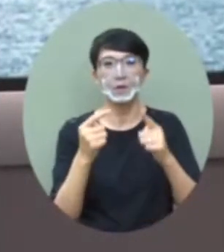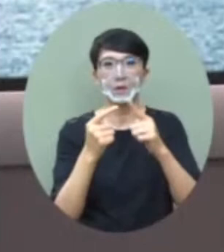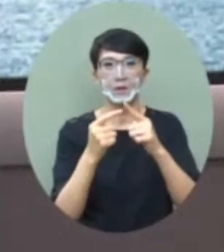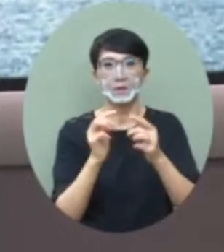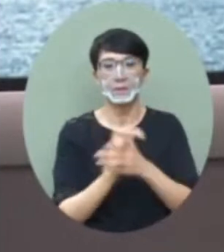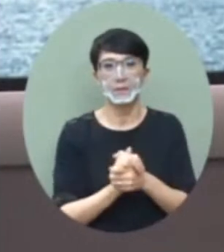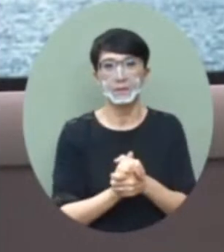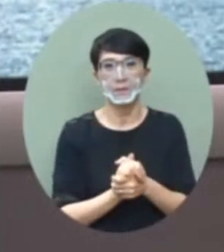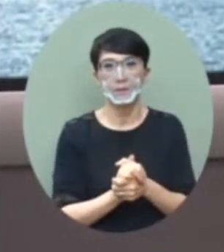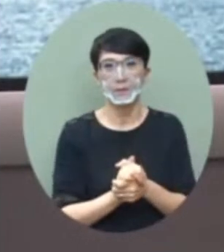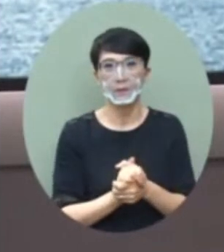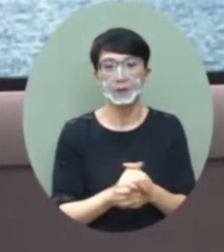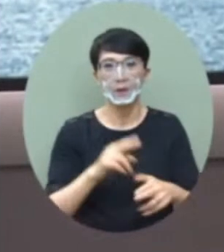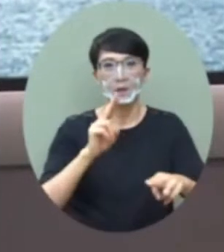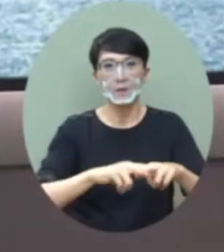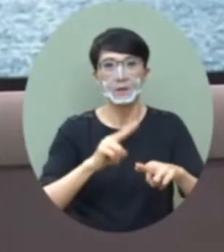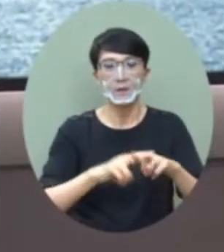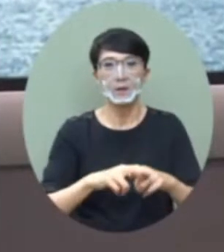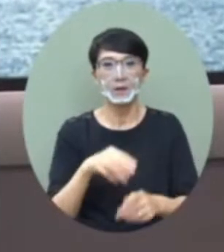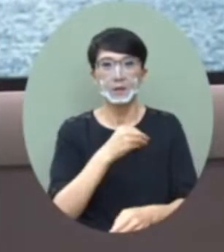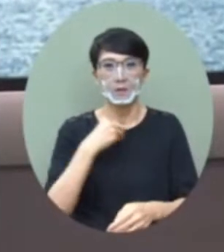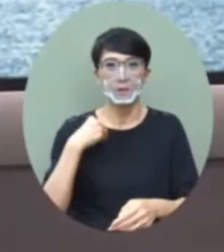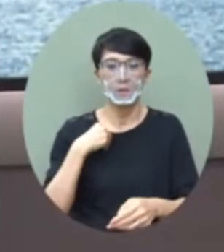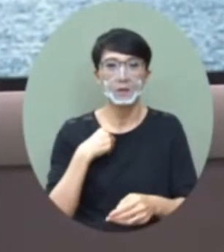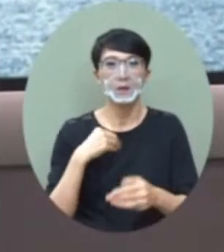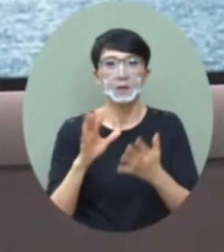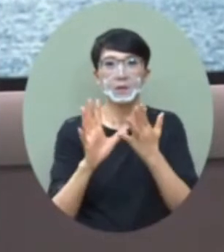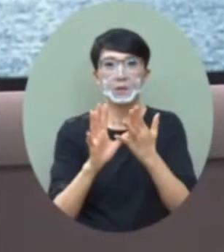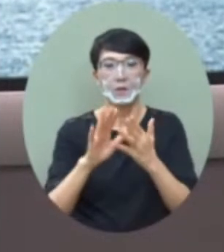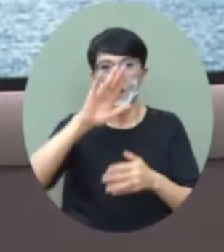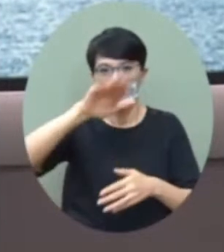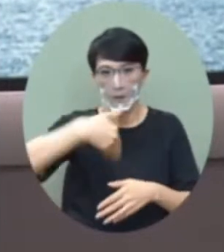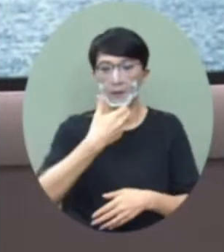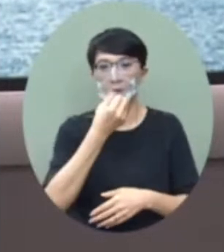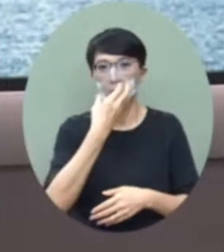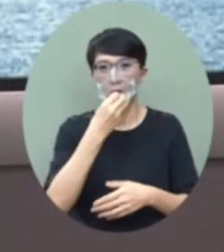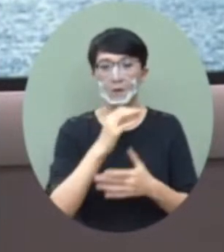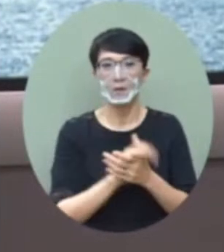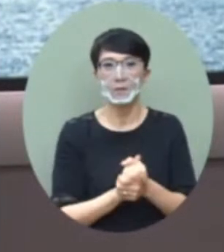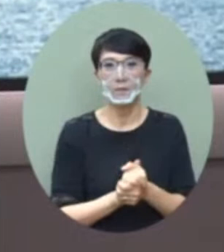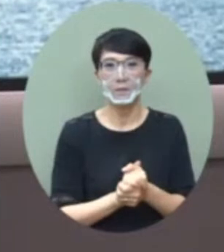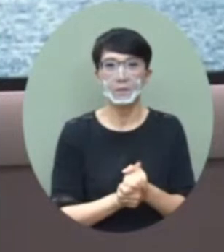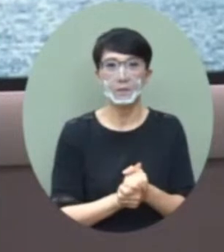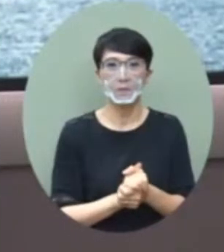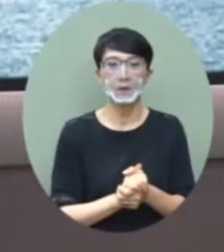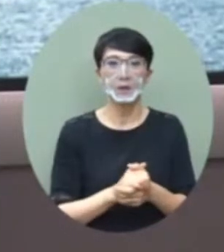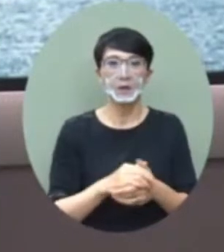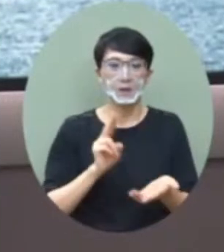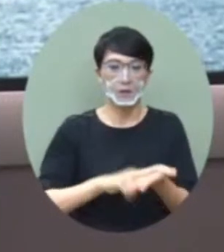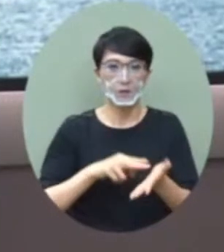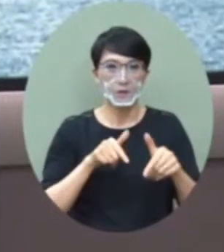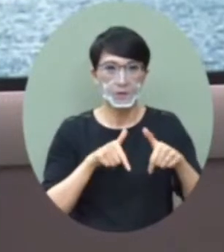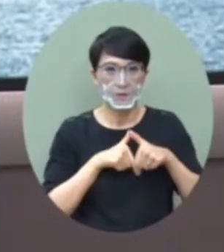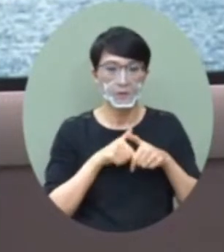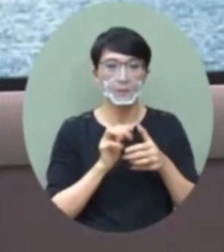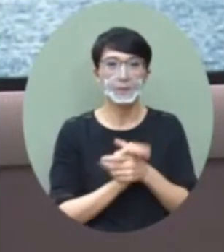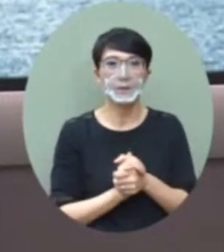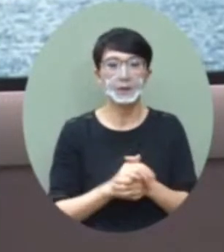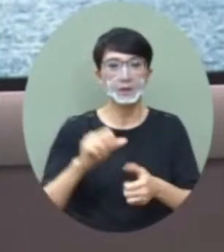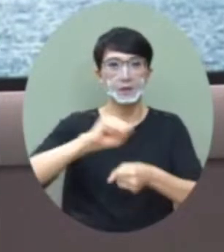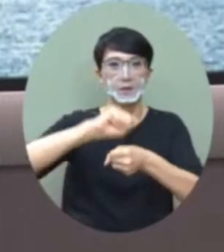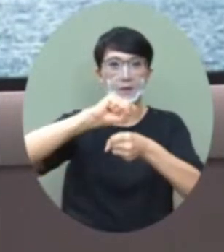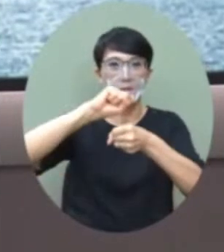be opened in Asia World Expo to take care of patients. When it comes to private hospitals, we have